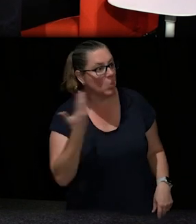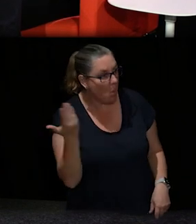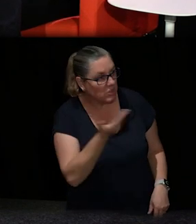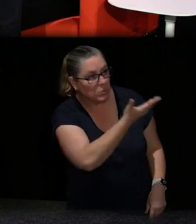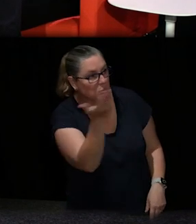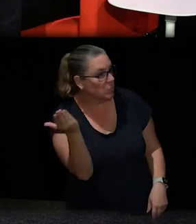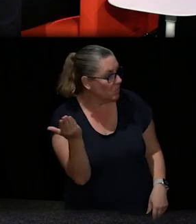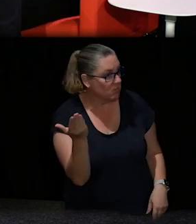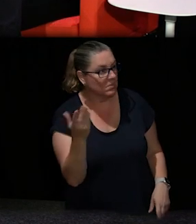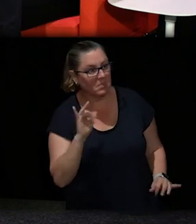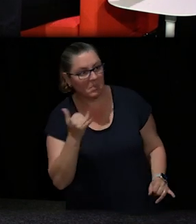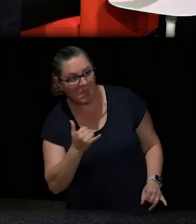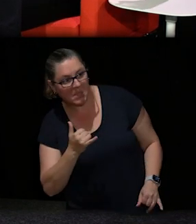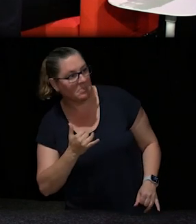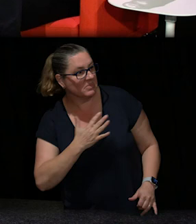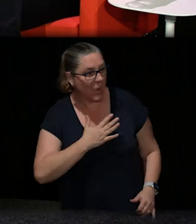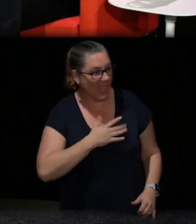bit ridiculous.